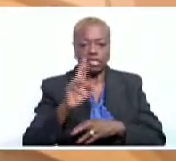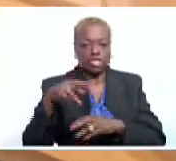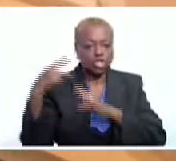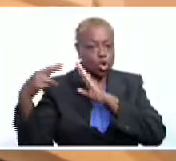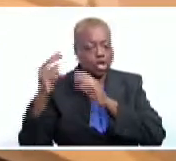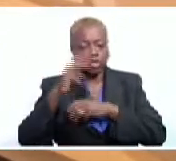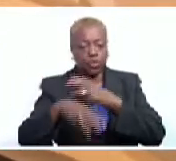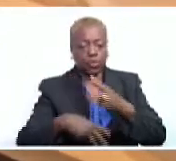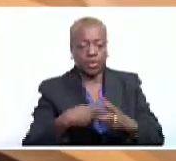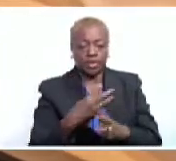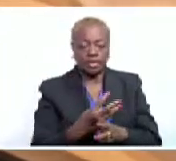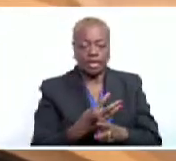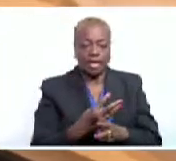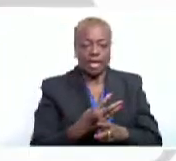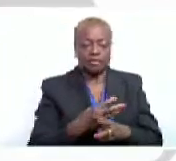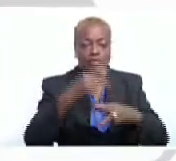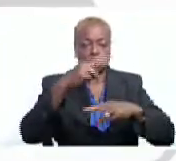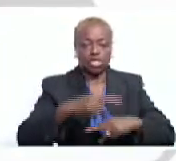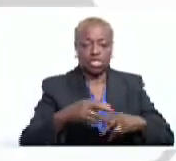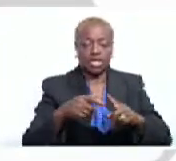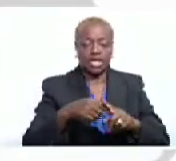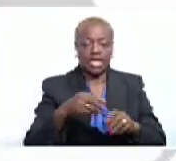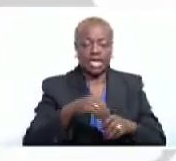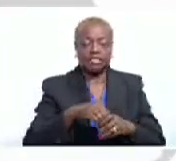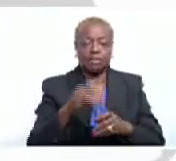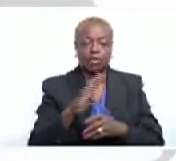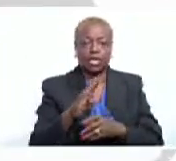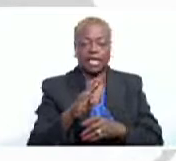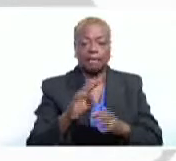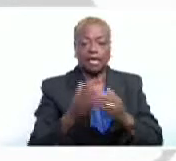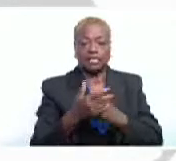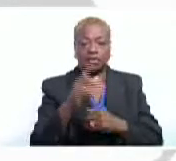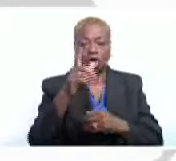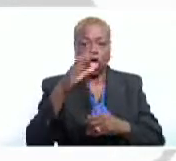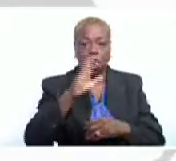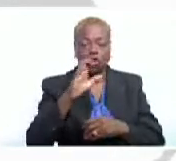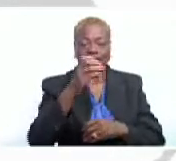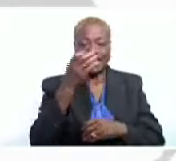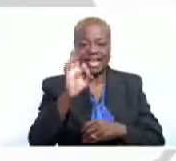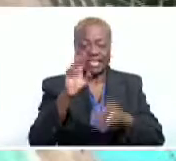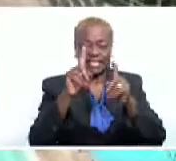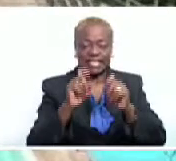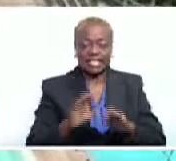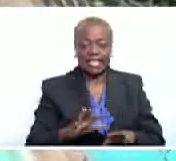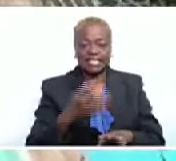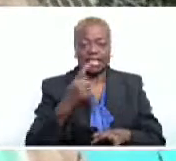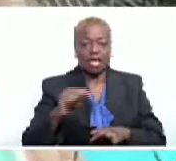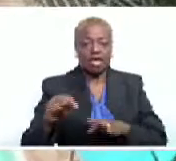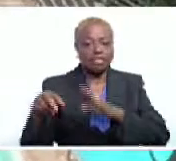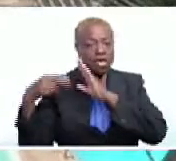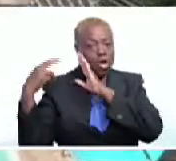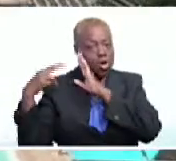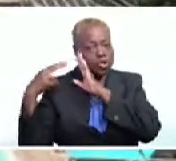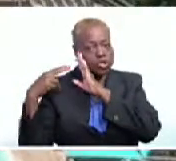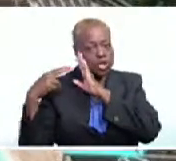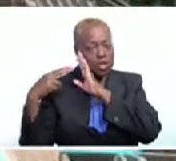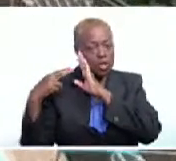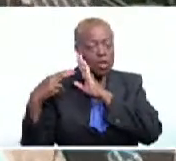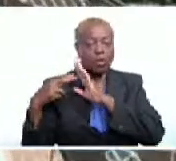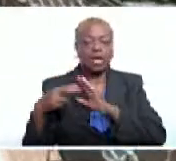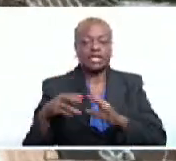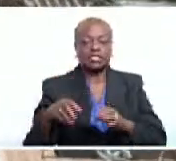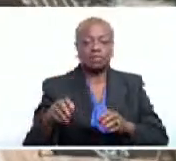a reduction in bookings due to the required COVID-19 test. The hotel was also forced to put aside